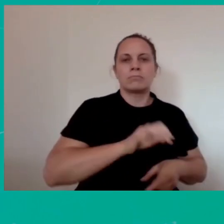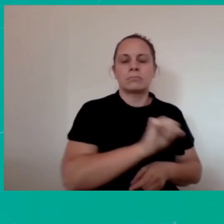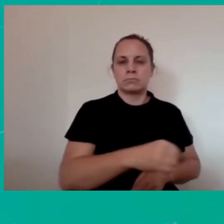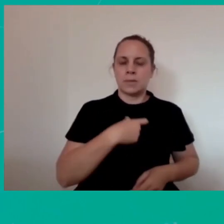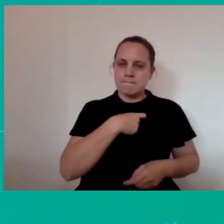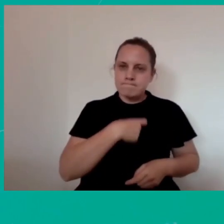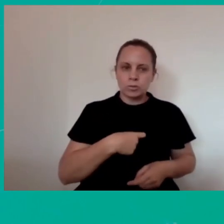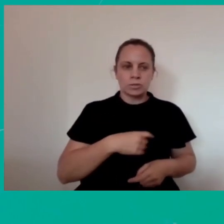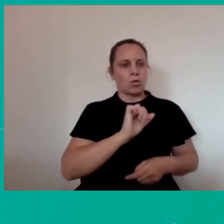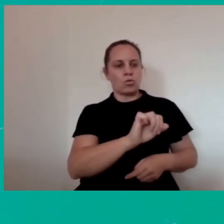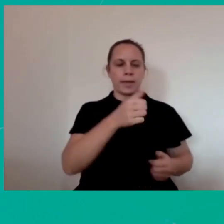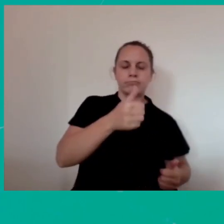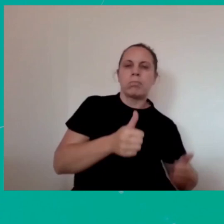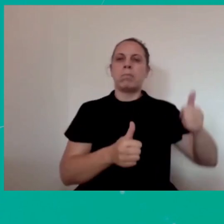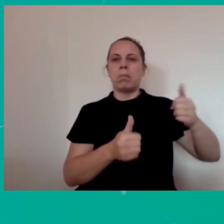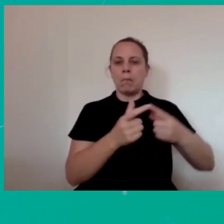and choice in their lives.